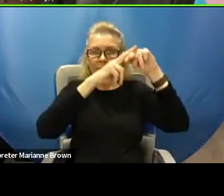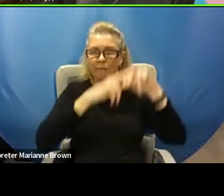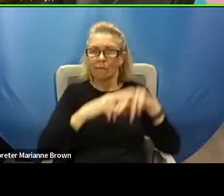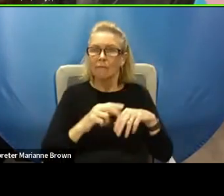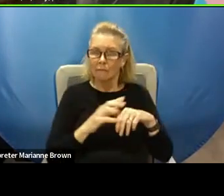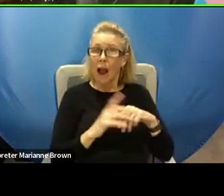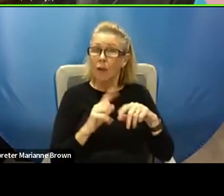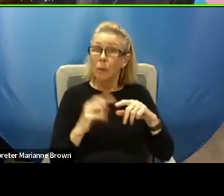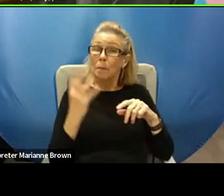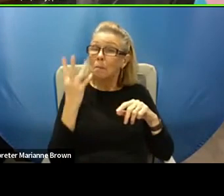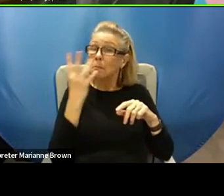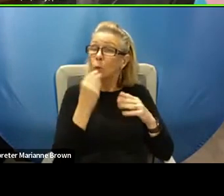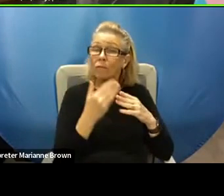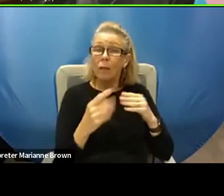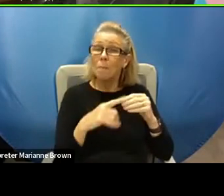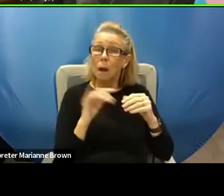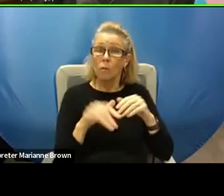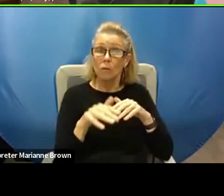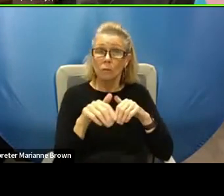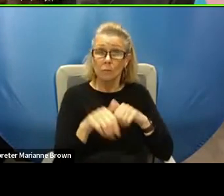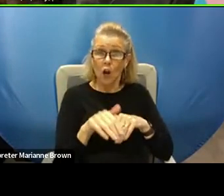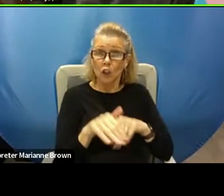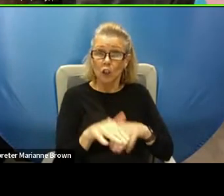beautiful thing about those marches is that